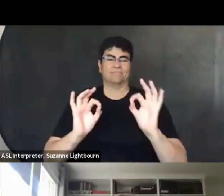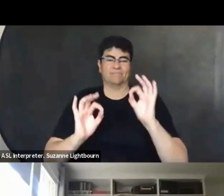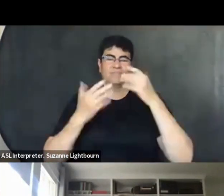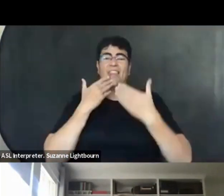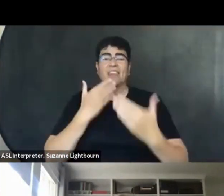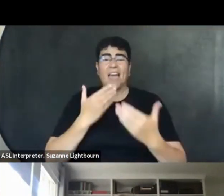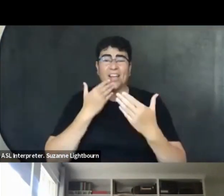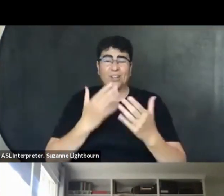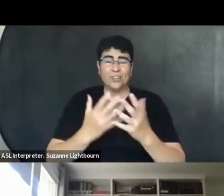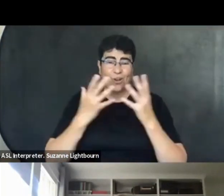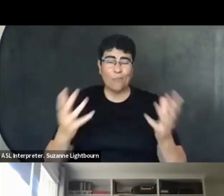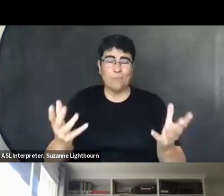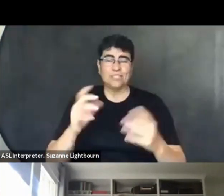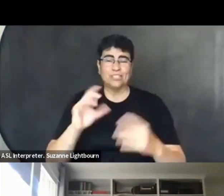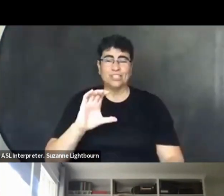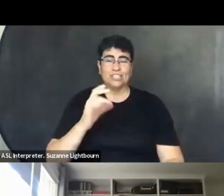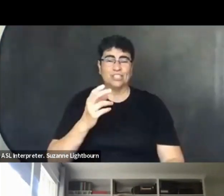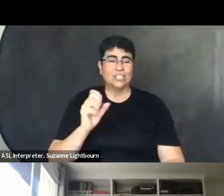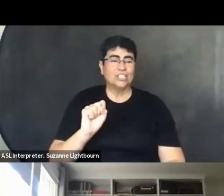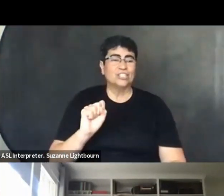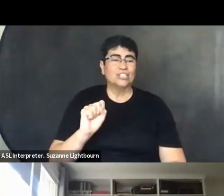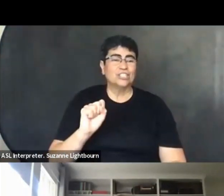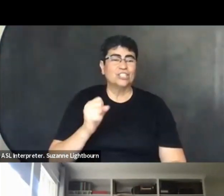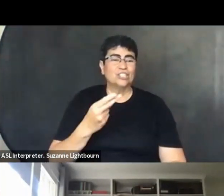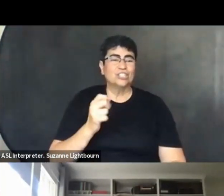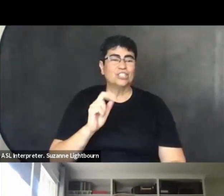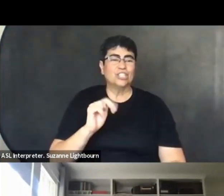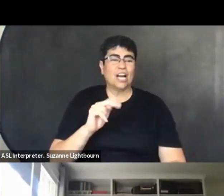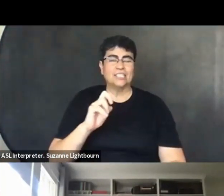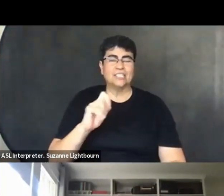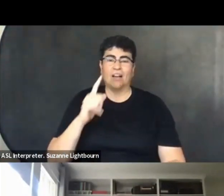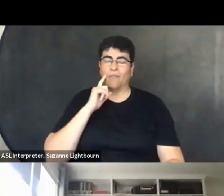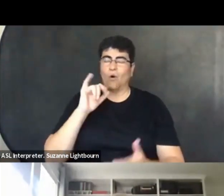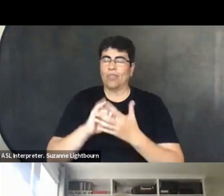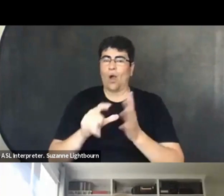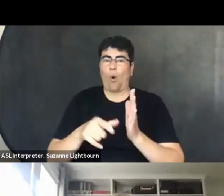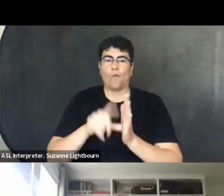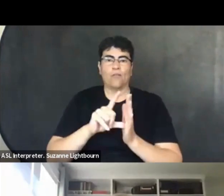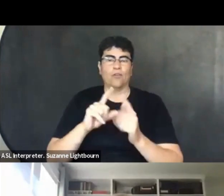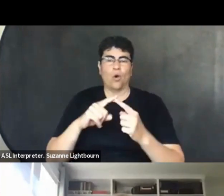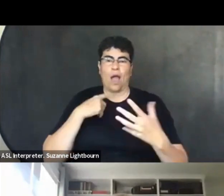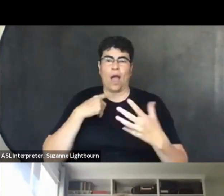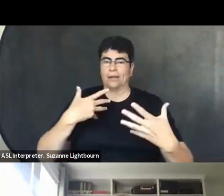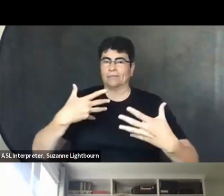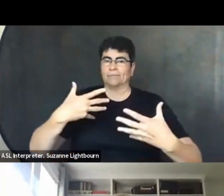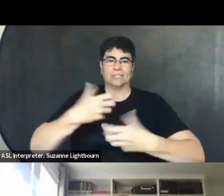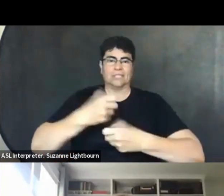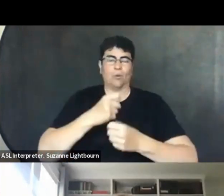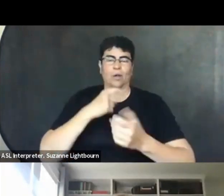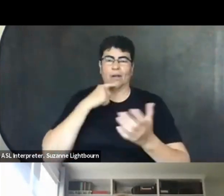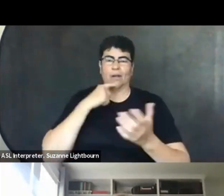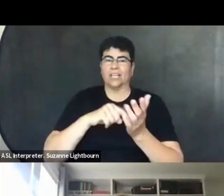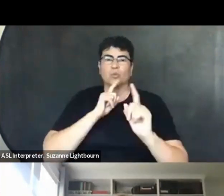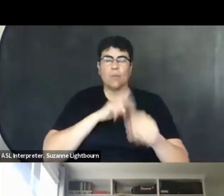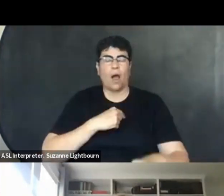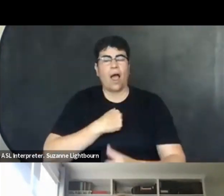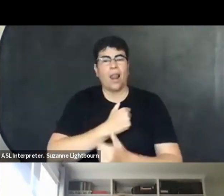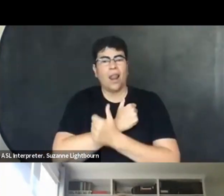Thank you so much, Chantel. Thank you for the overview and summary of this amazing report. I love the way that